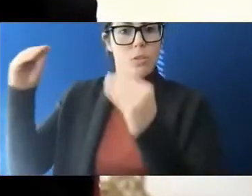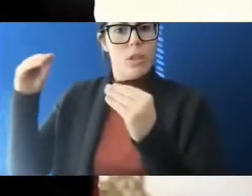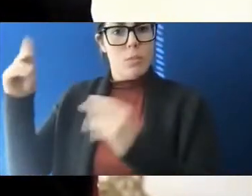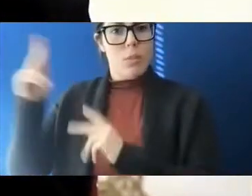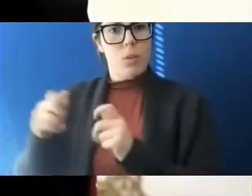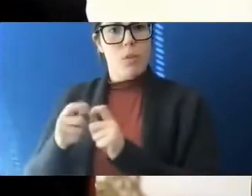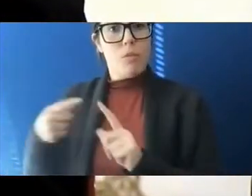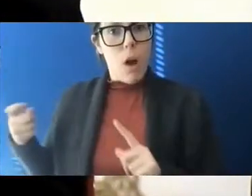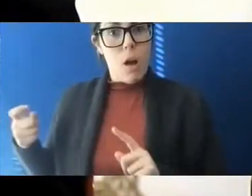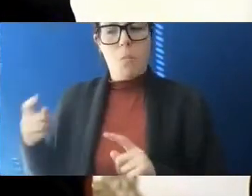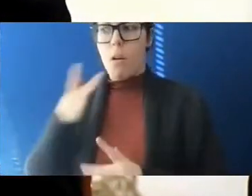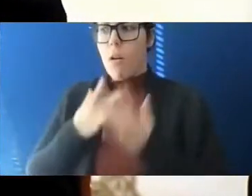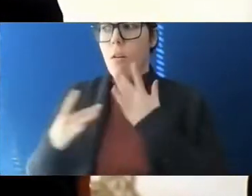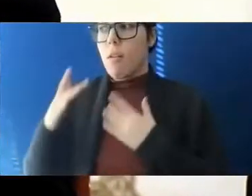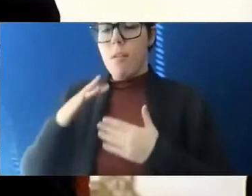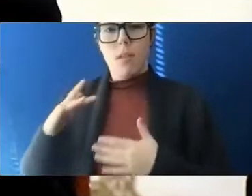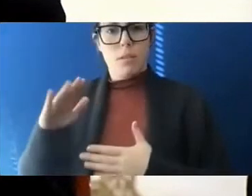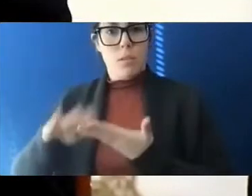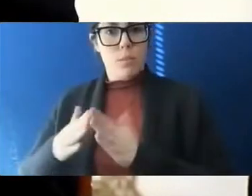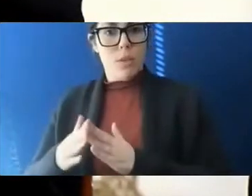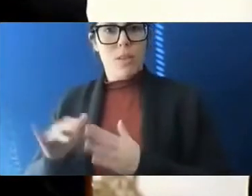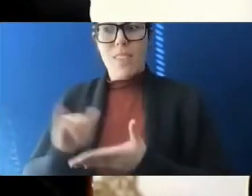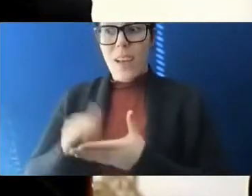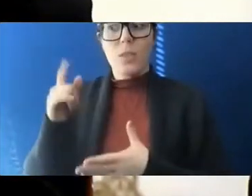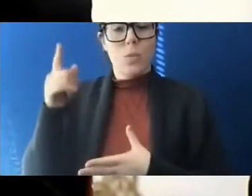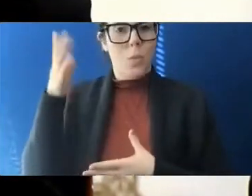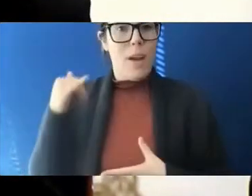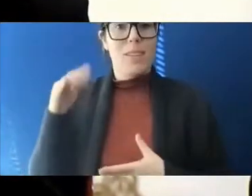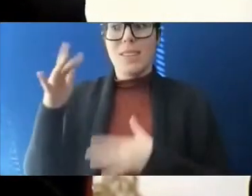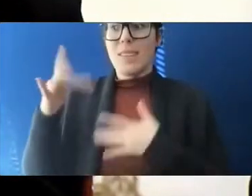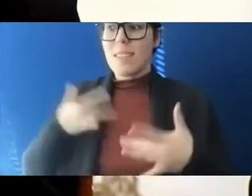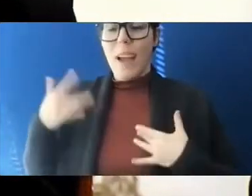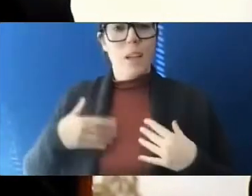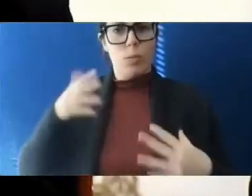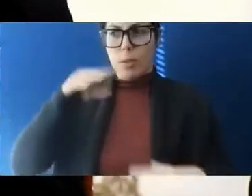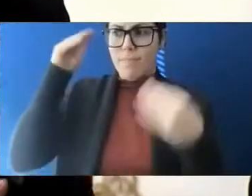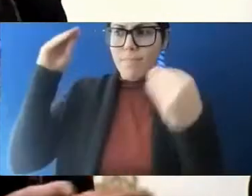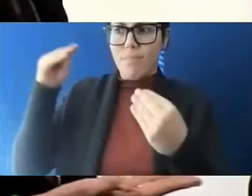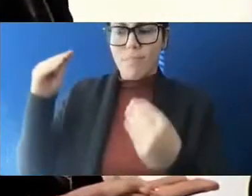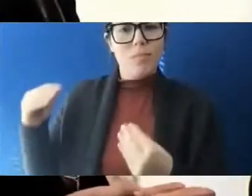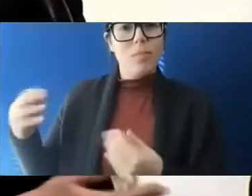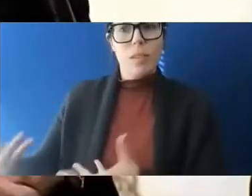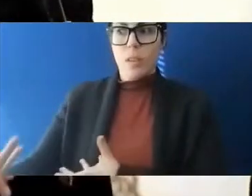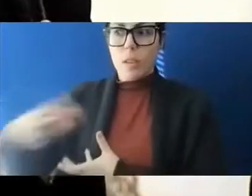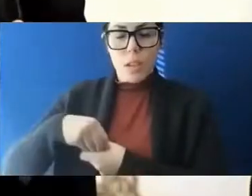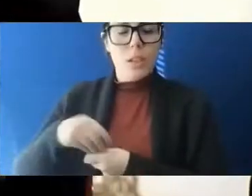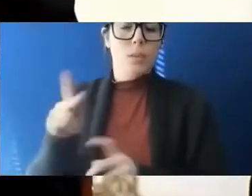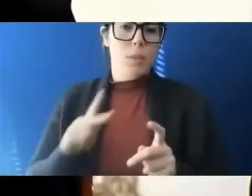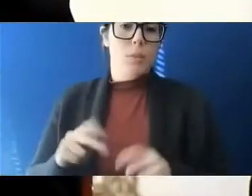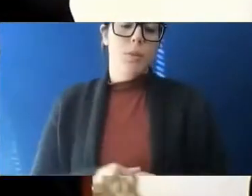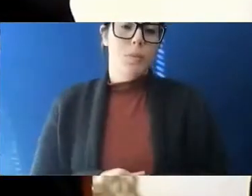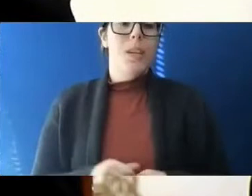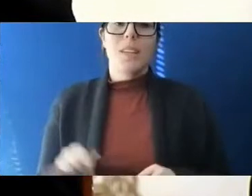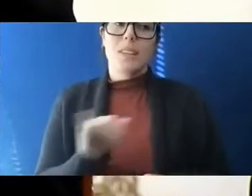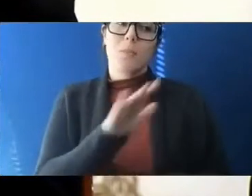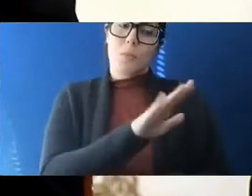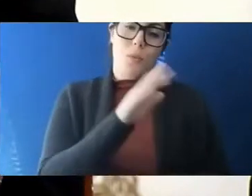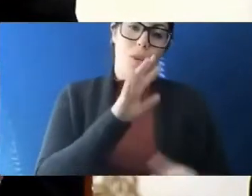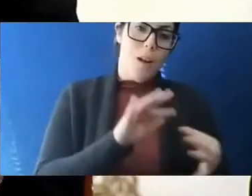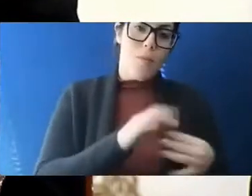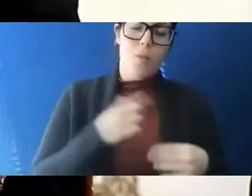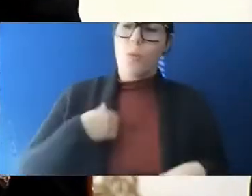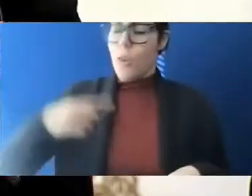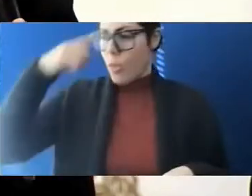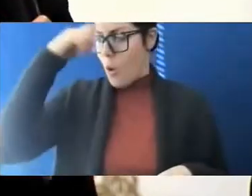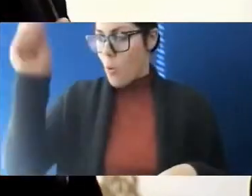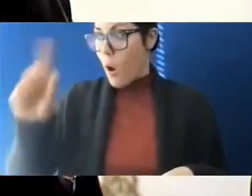communities. And that, to us, is what is so exciting and extraordinary about the program. And very much to your comment, we then said, where else can